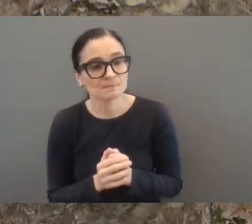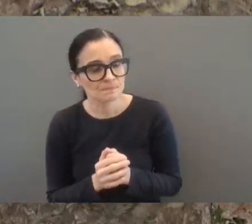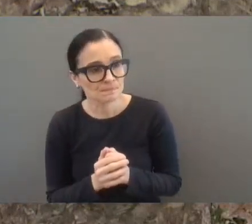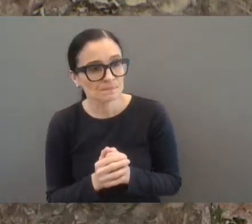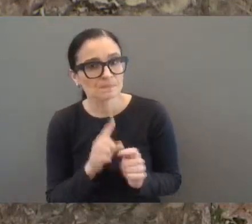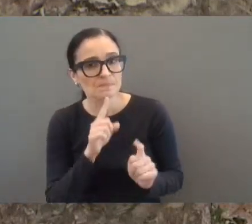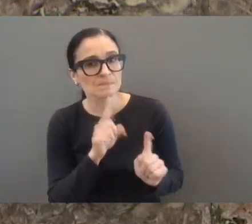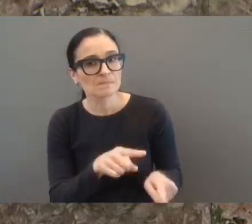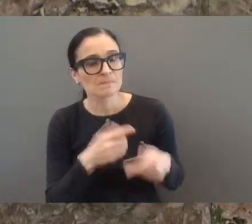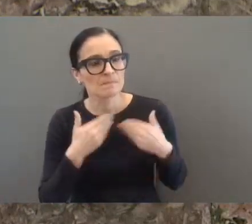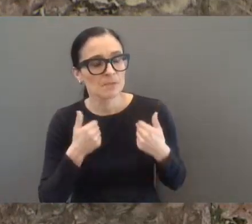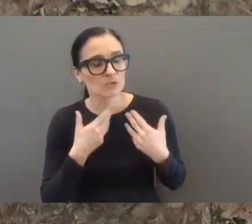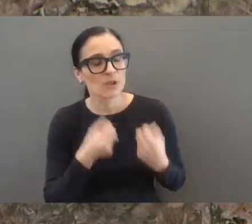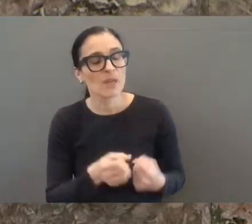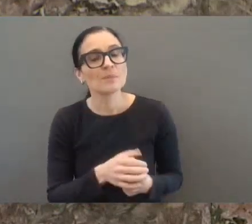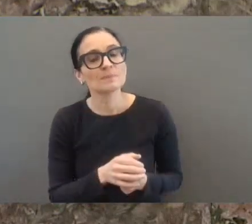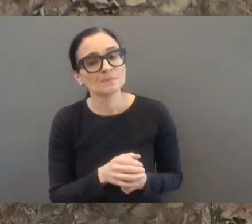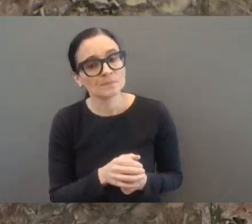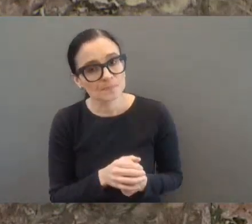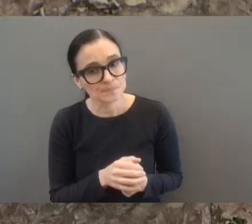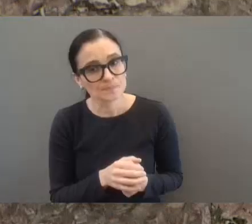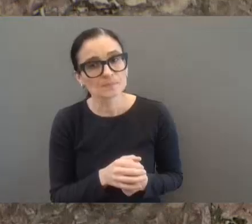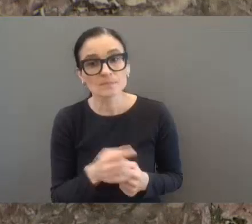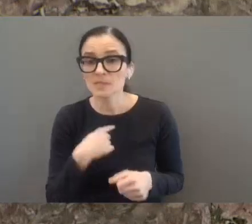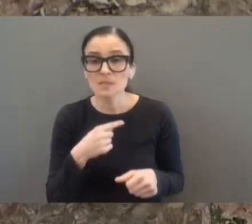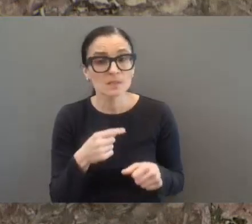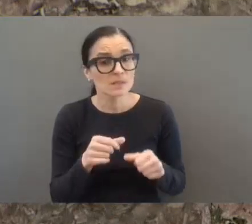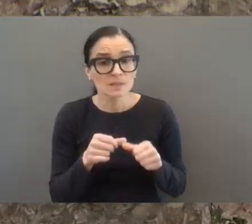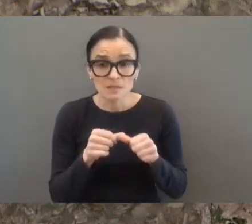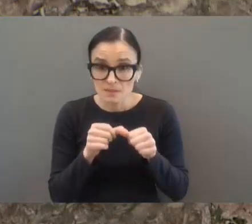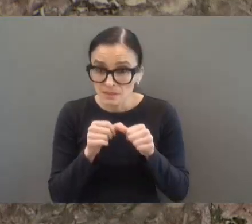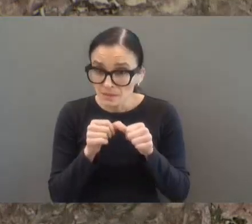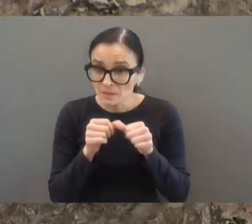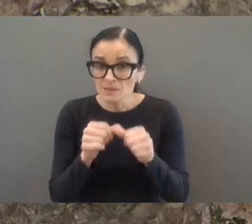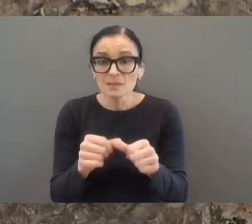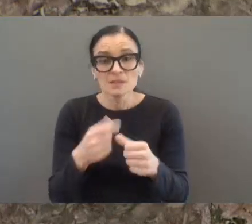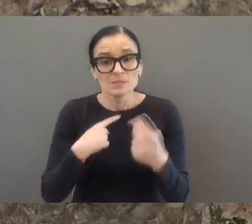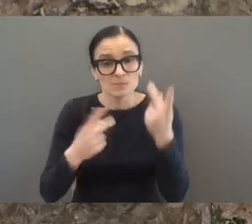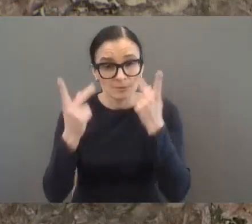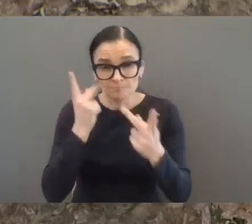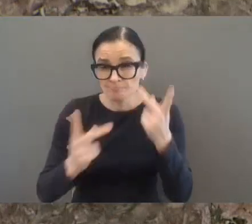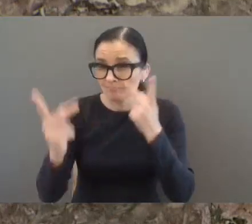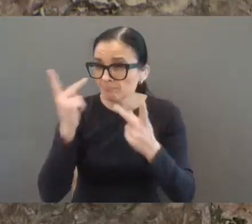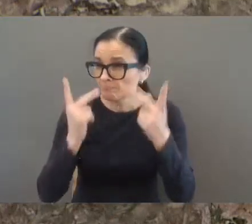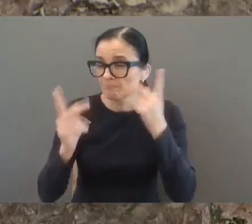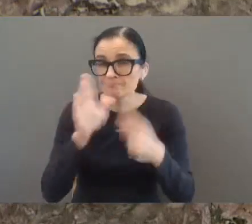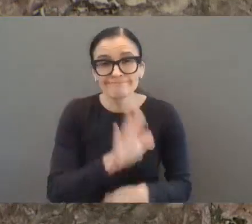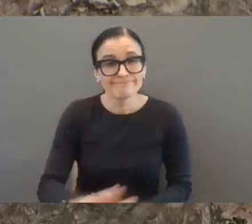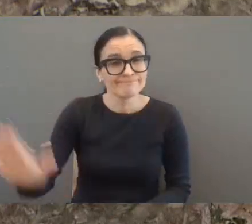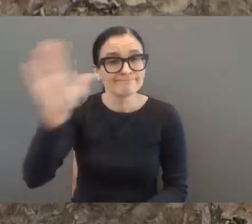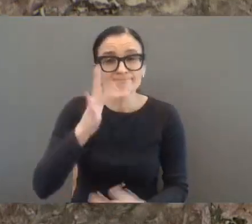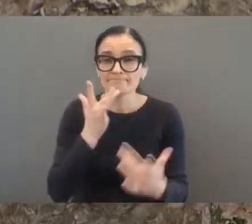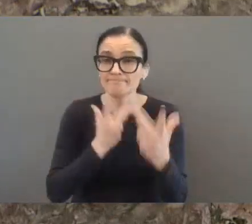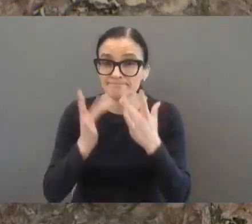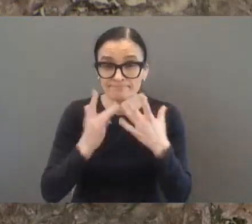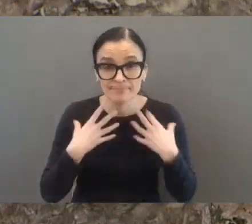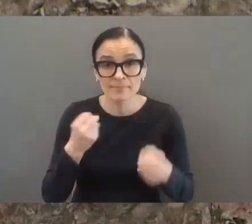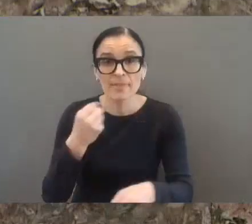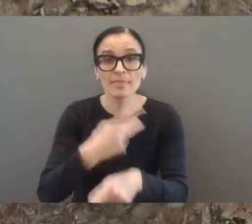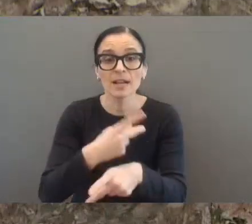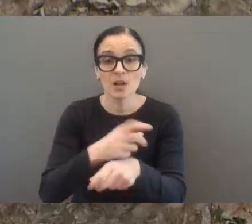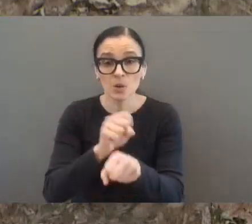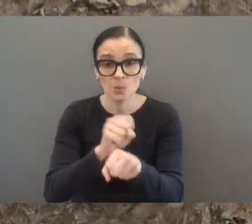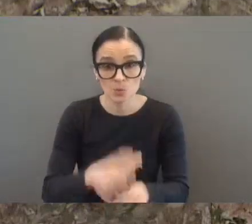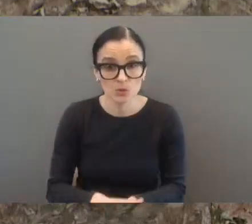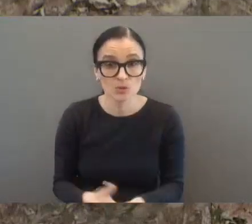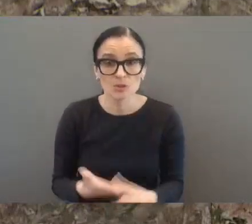we are experiencing healthcare worker shortages that have caused strain on the system, and yet every single day these